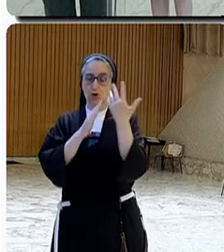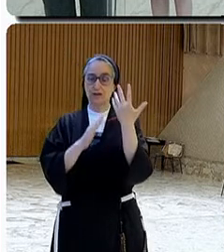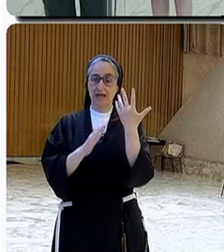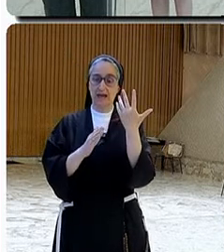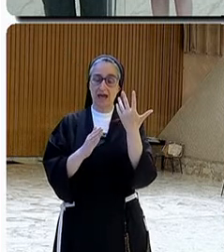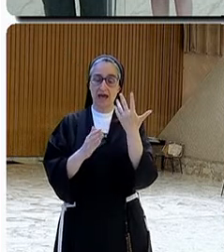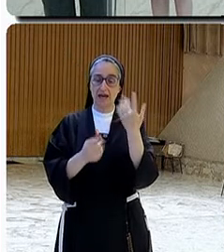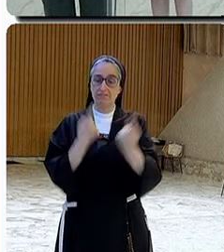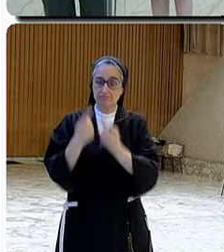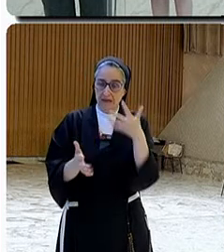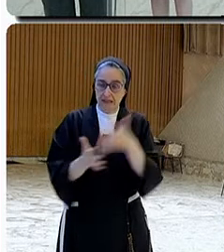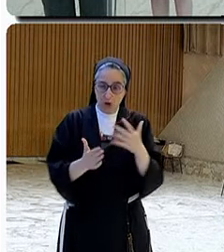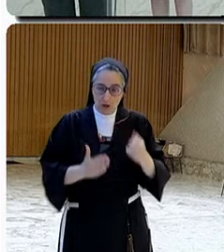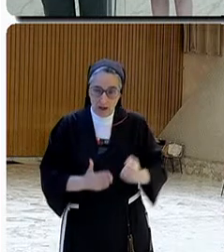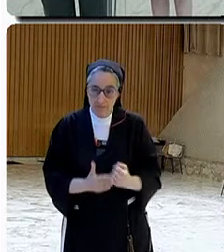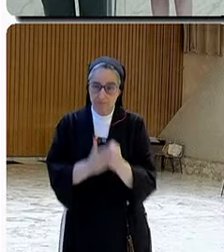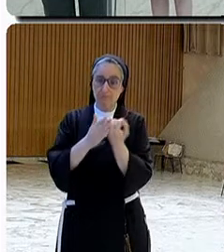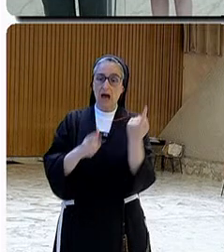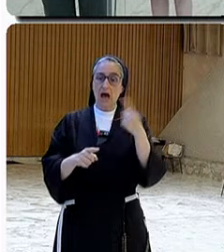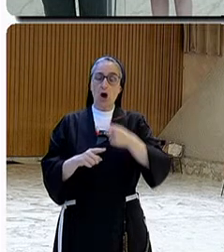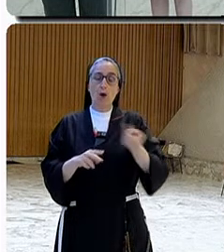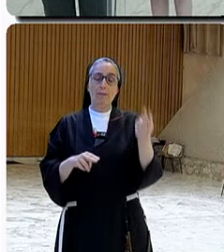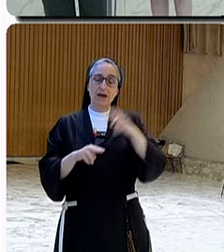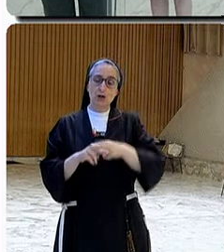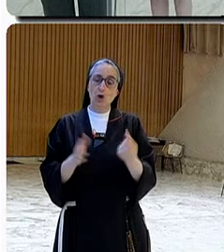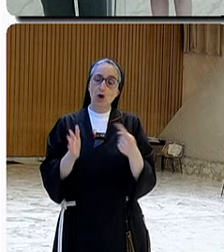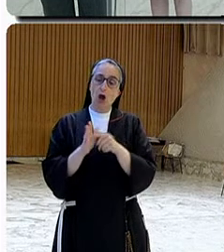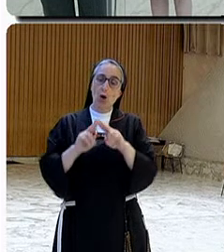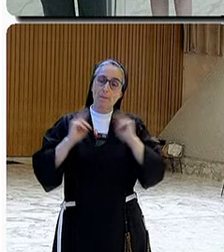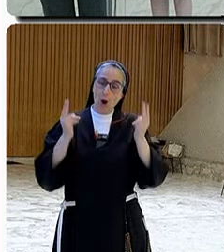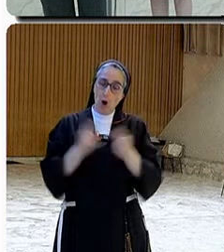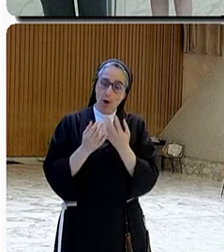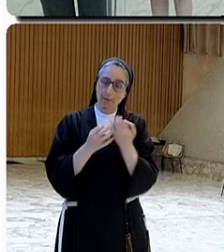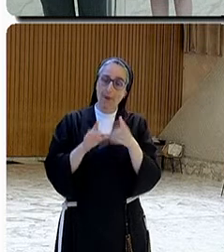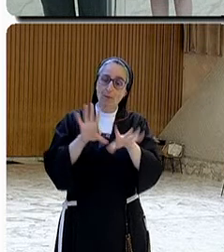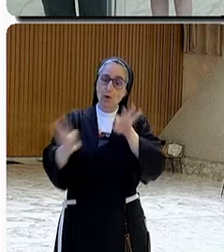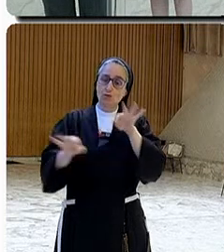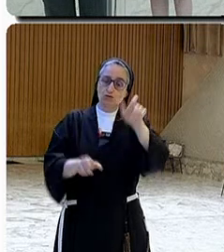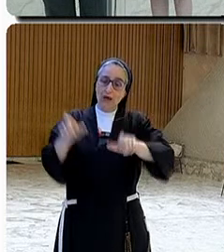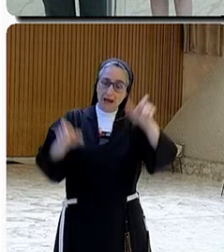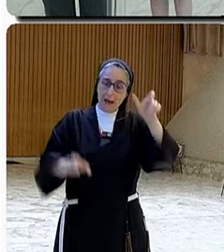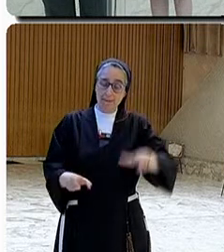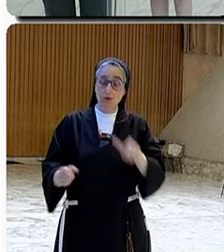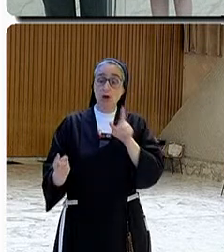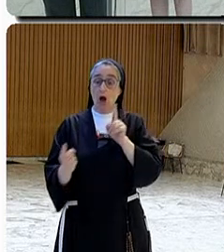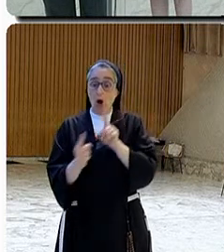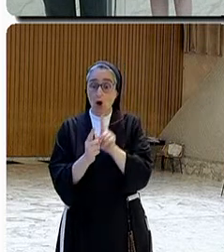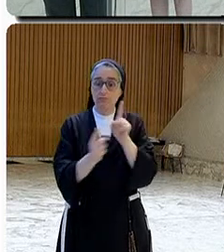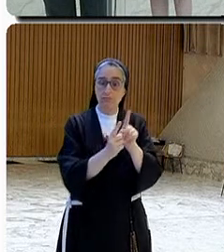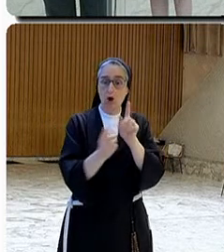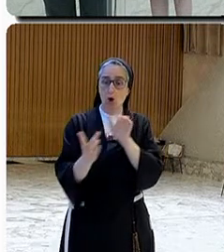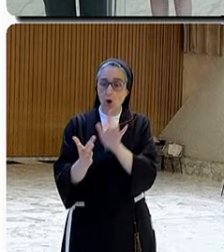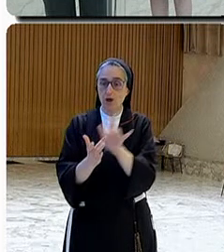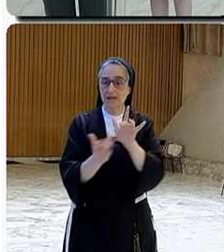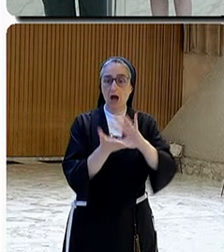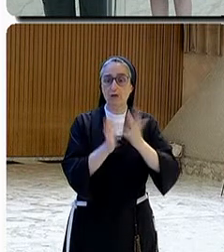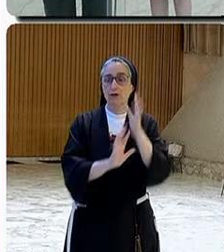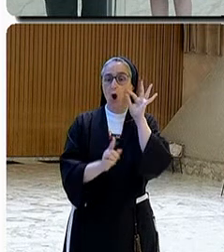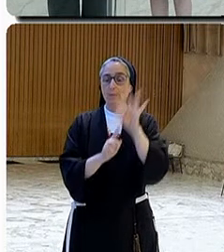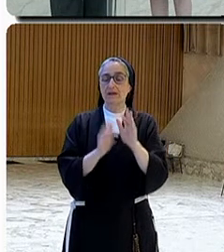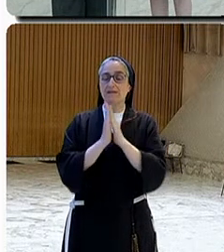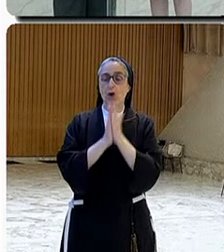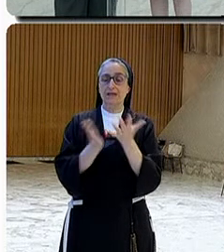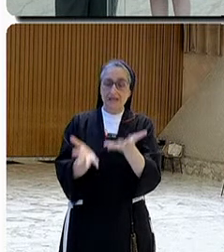people on the margins to connect with welcoming domestic churches in which they could participate as true brothers and sisters